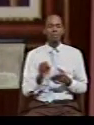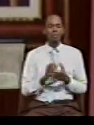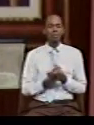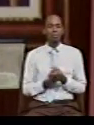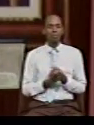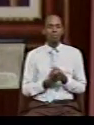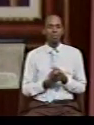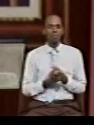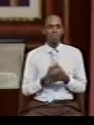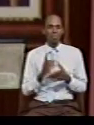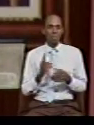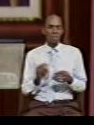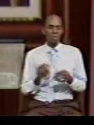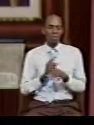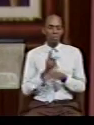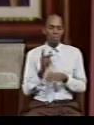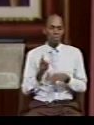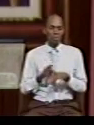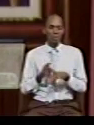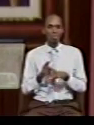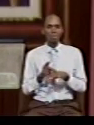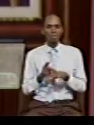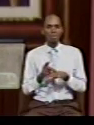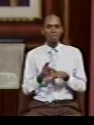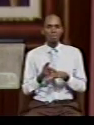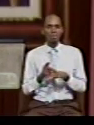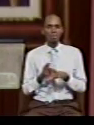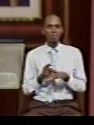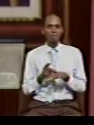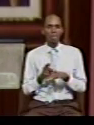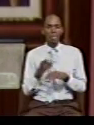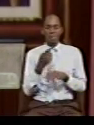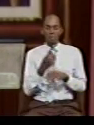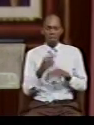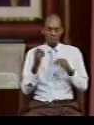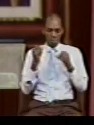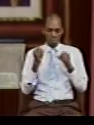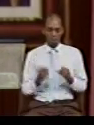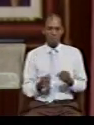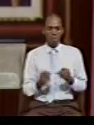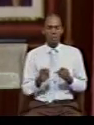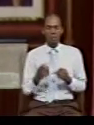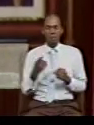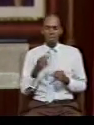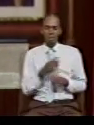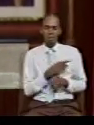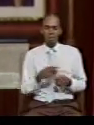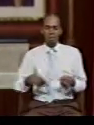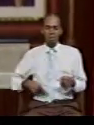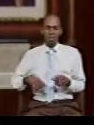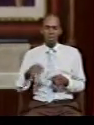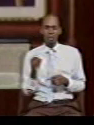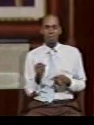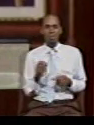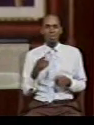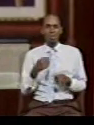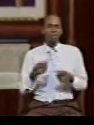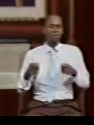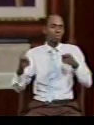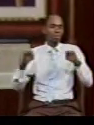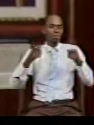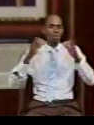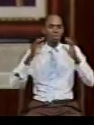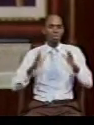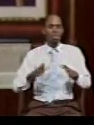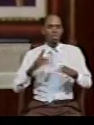the principals, principalities, the powers, the princes, the rulers,